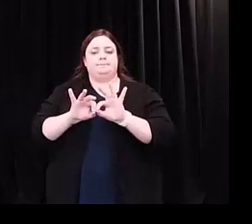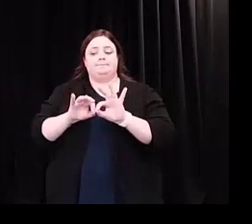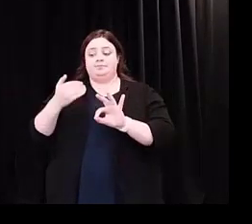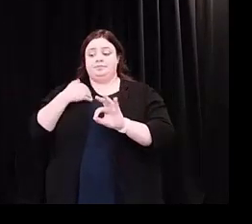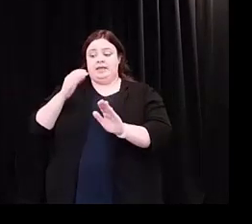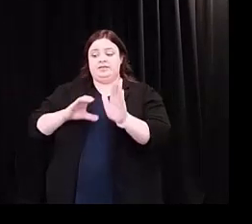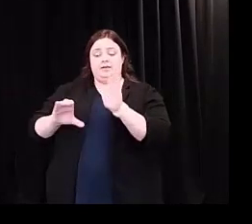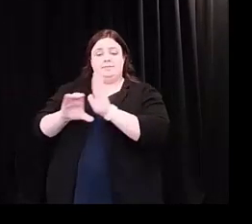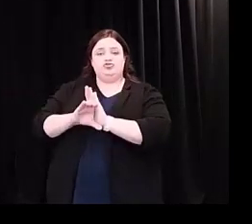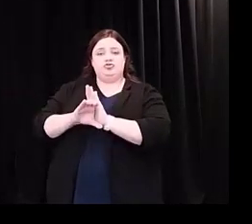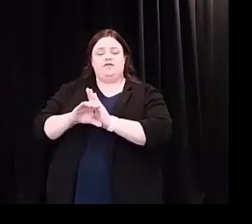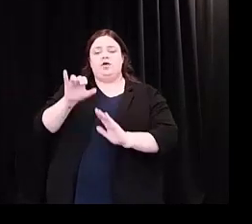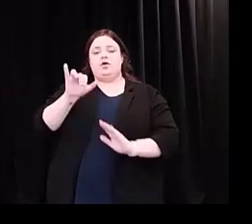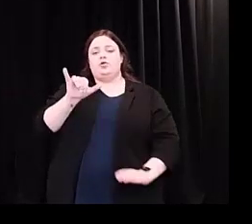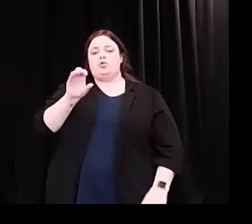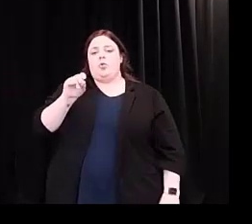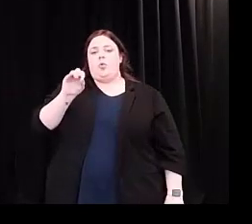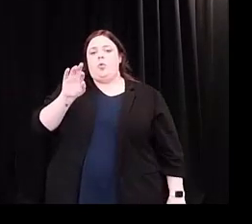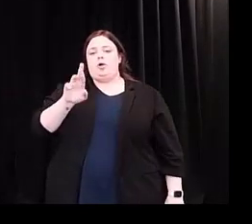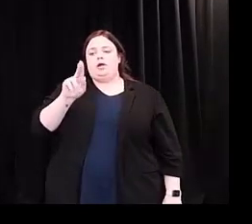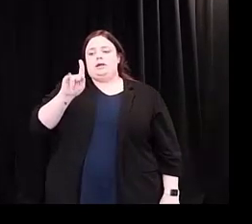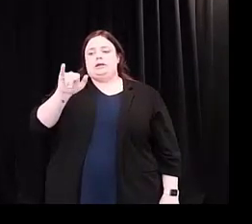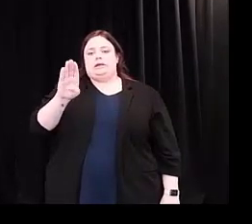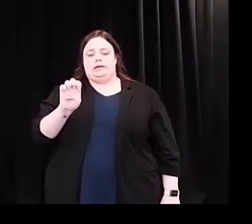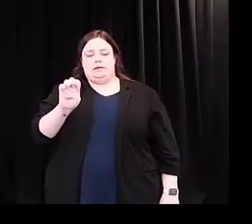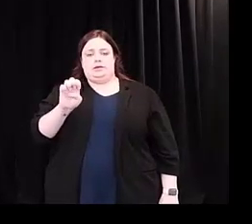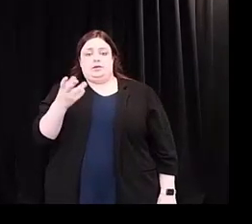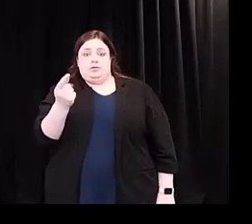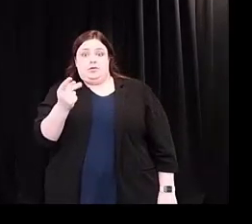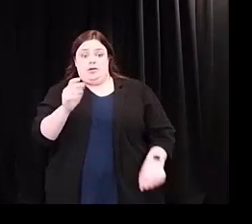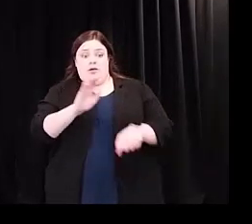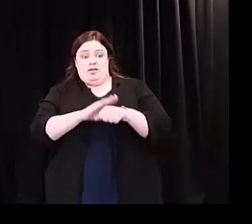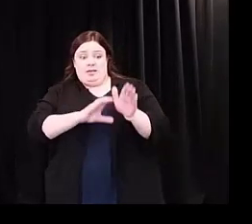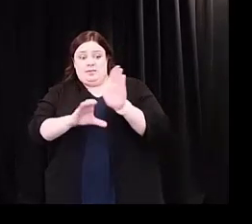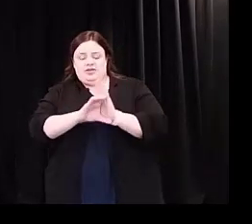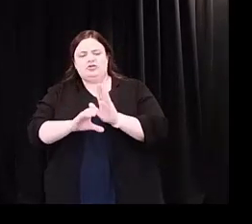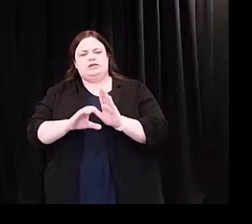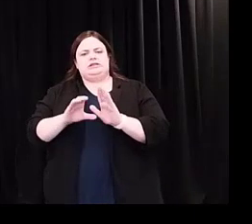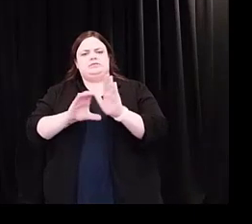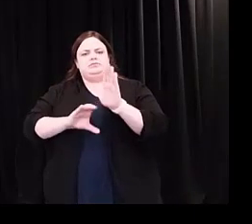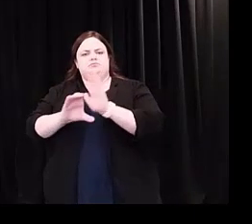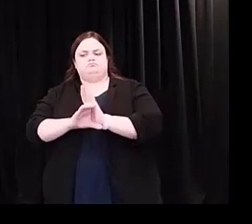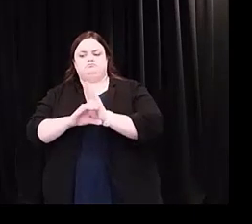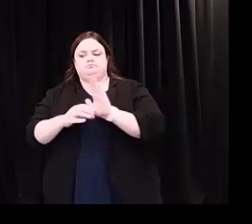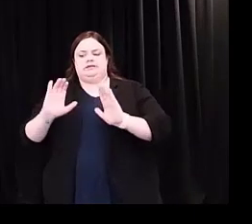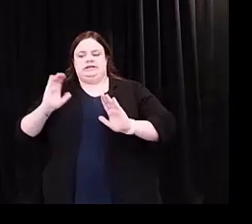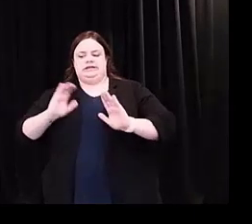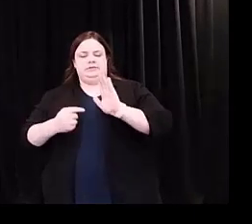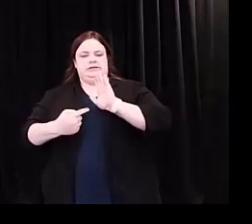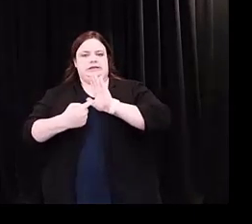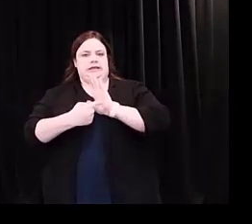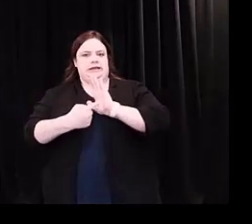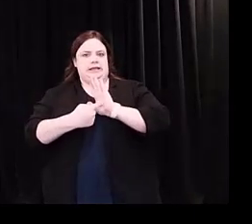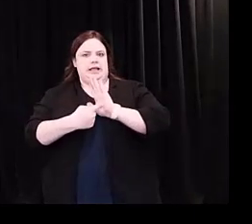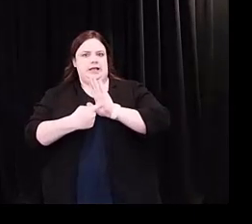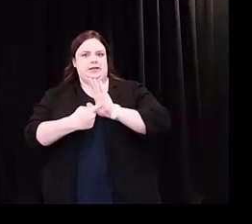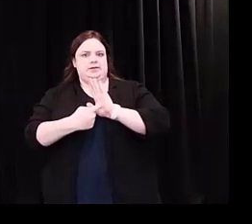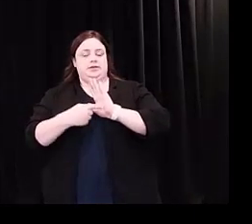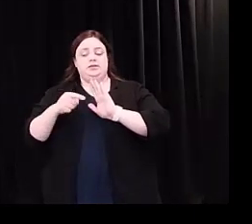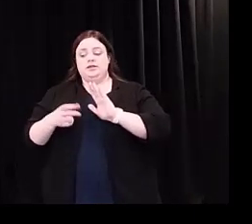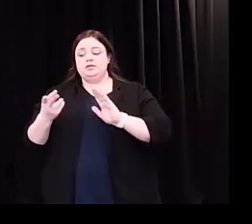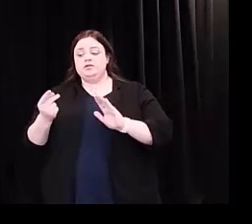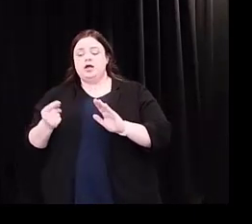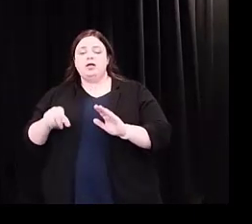of a Yorkie dog on this page, and the text around it seems to indicate that this dog